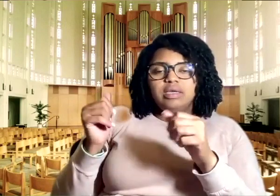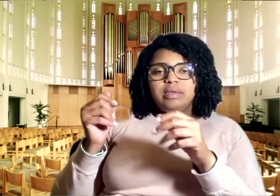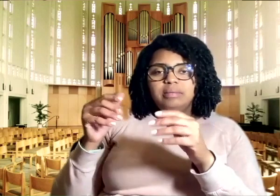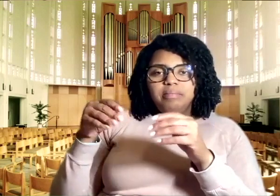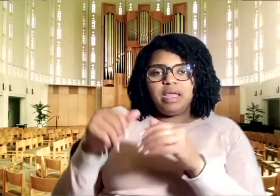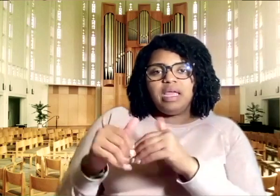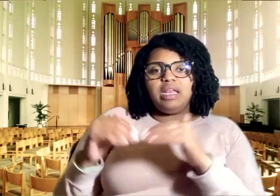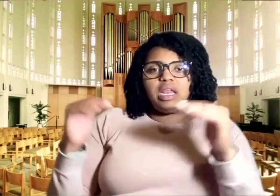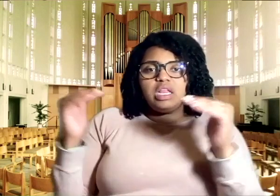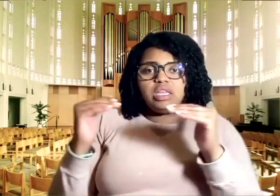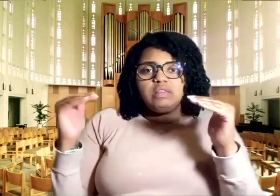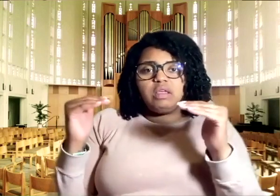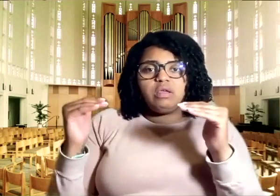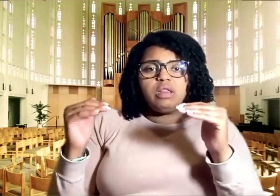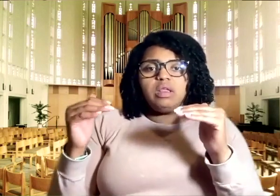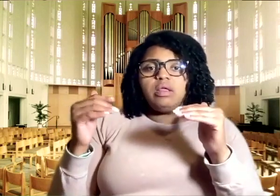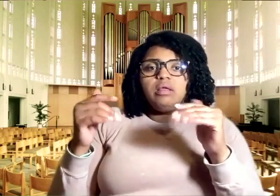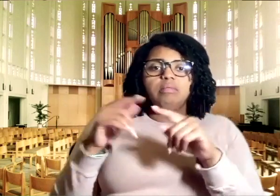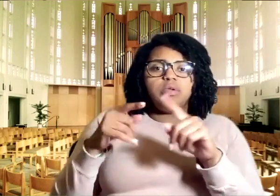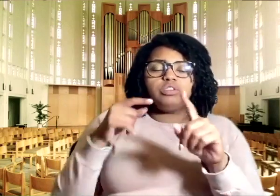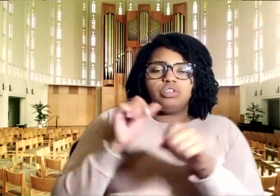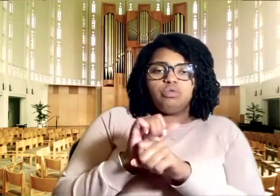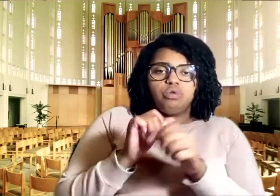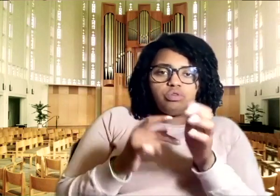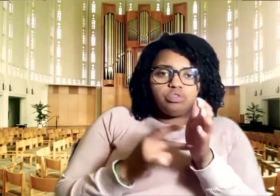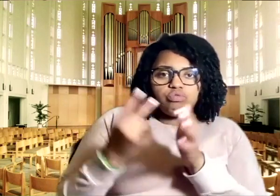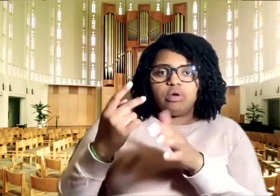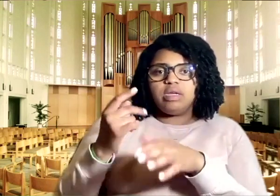hard. Comfort, comfort to Abishag.